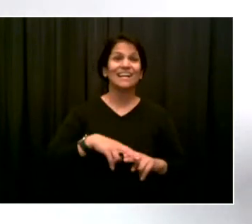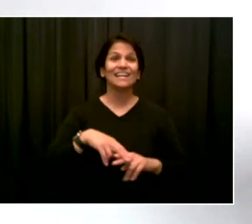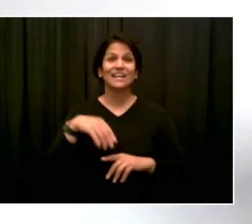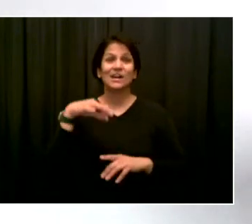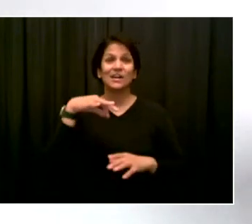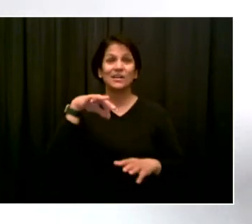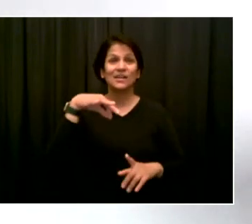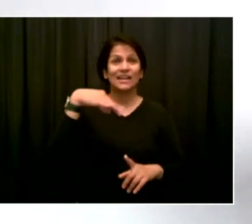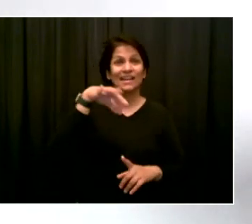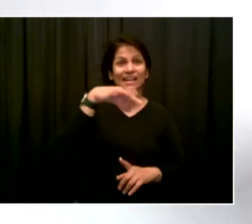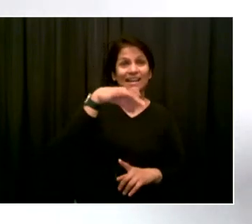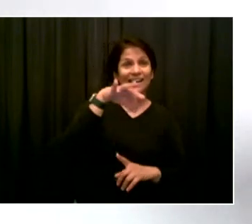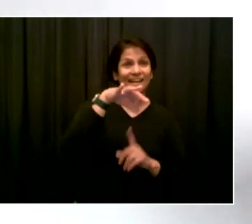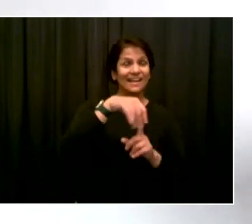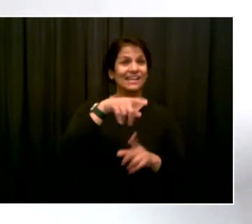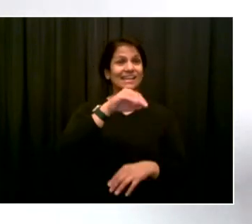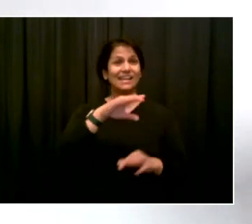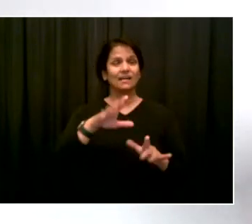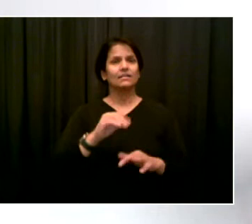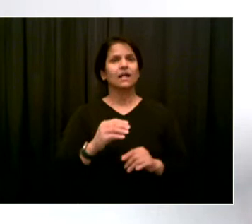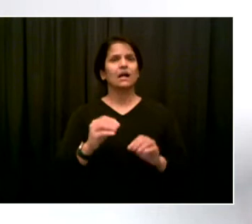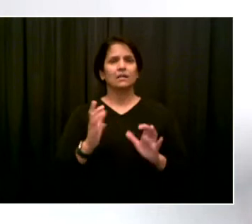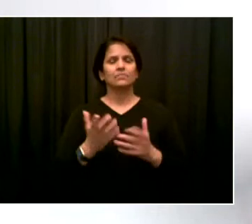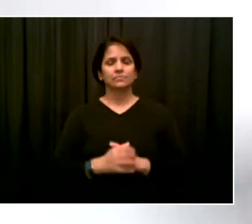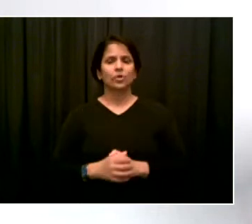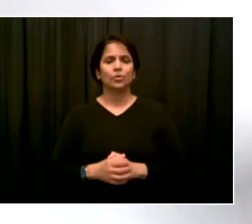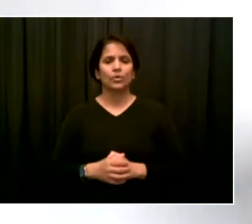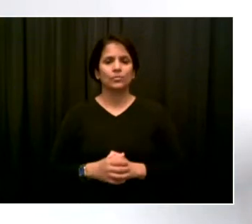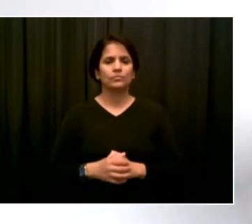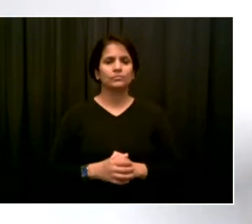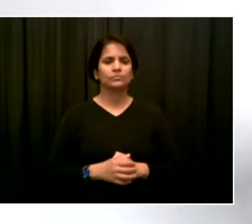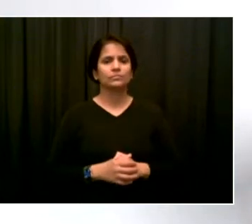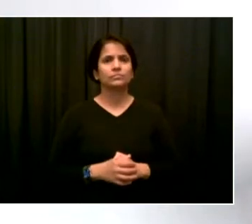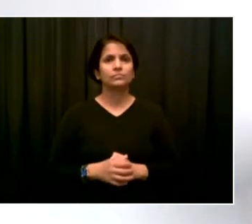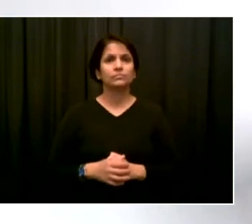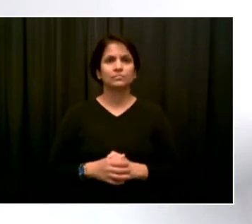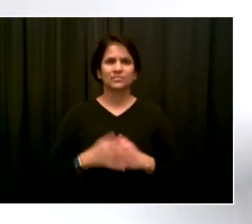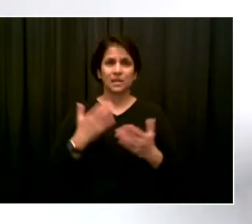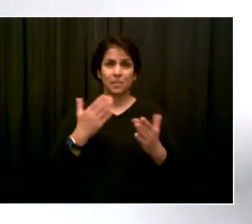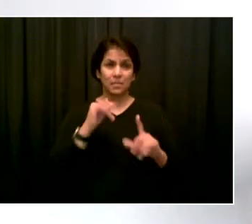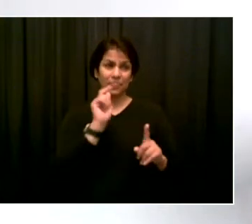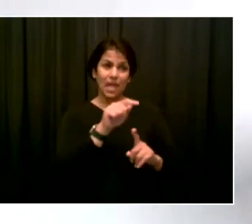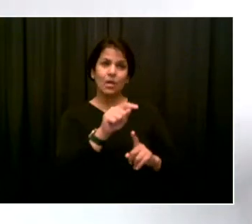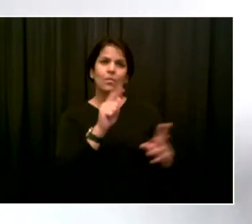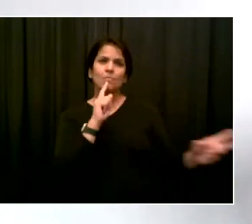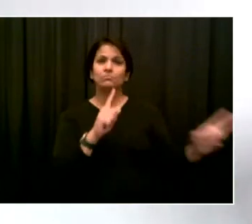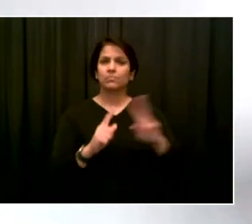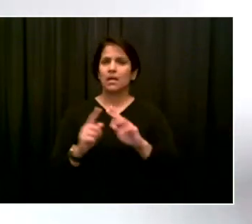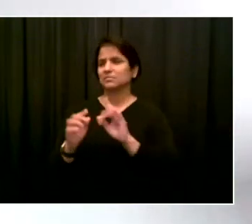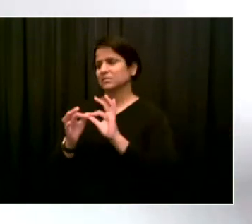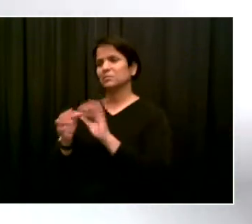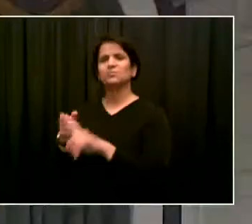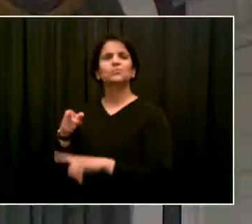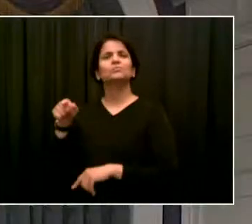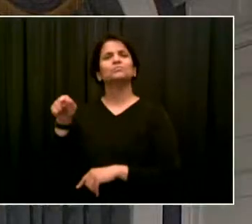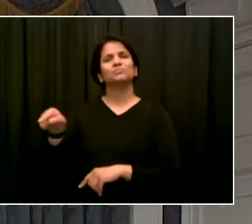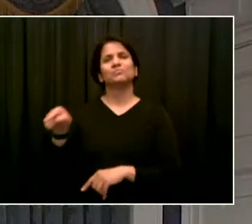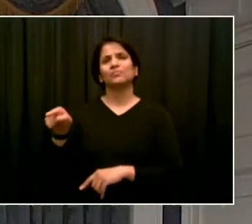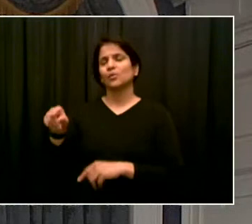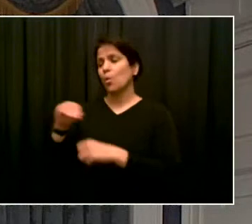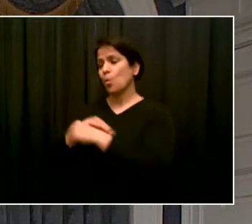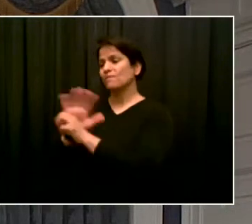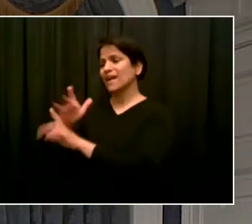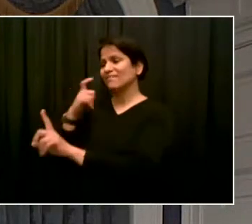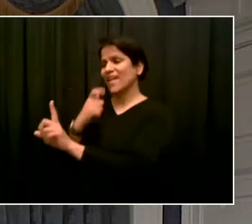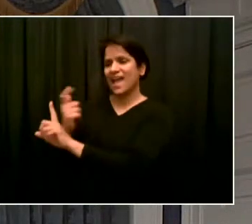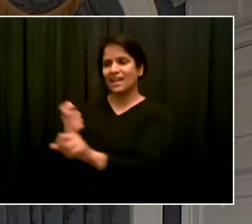is sufficient supply for everyone, we're going to move to some of those other ways. Thank you, sir. Thank you very much, Doctor.